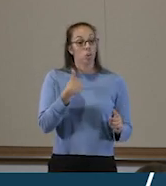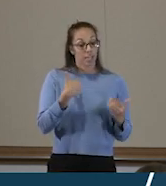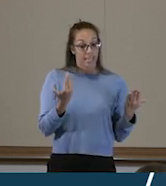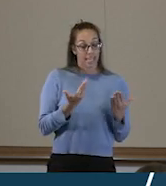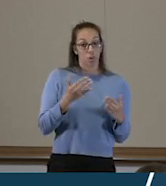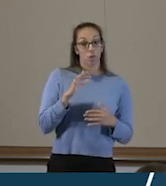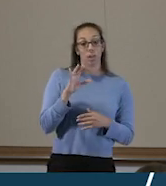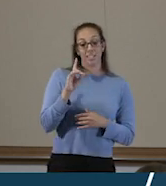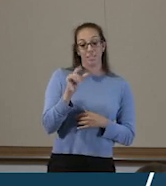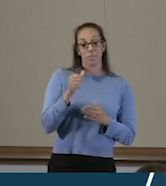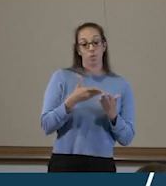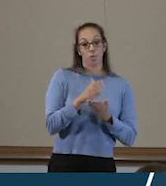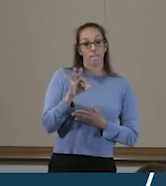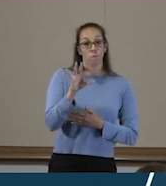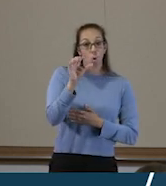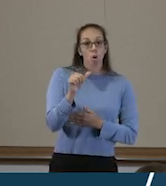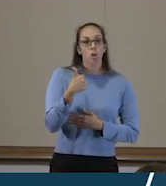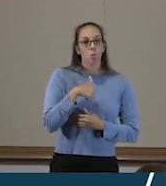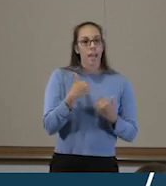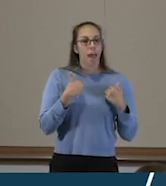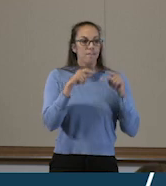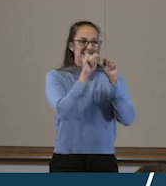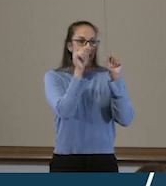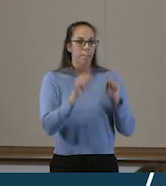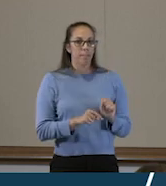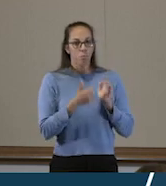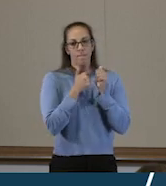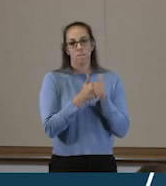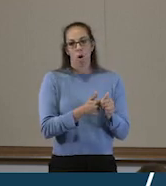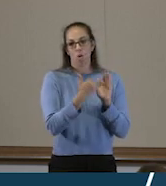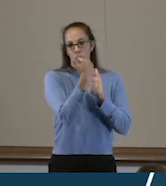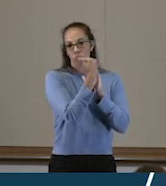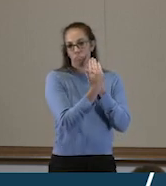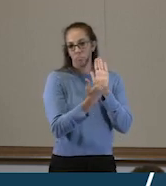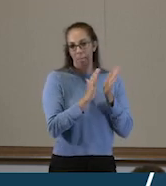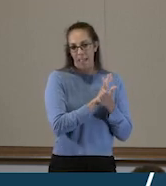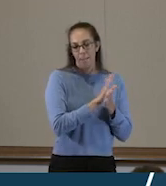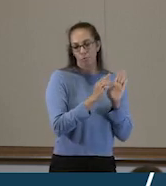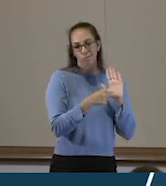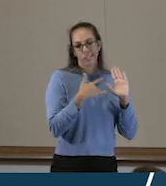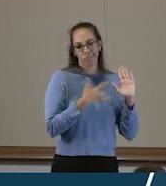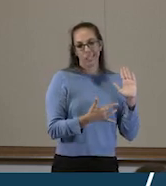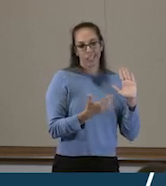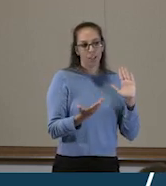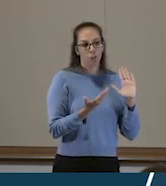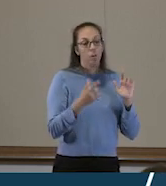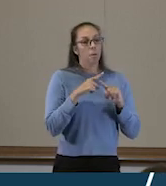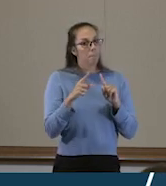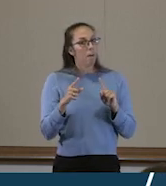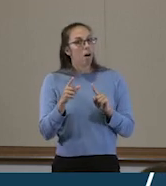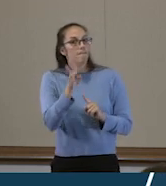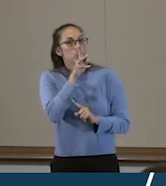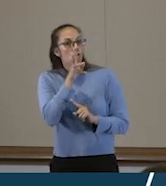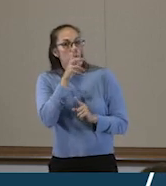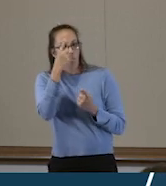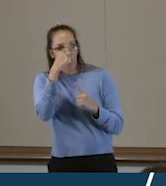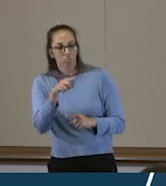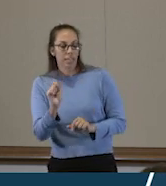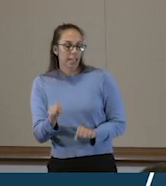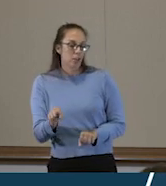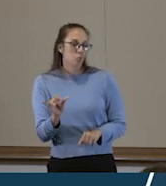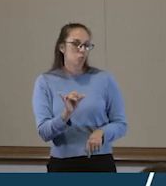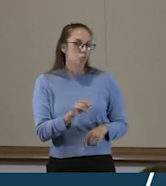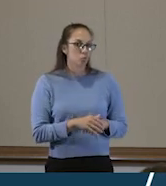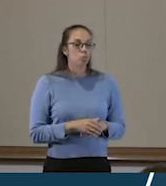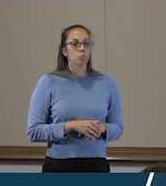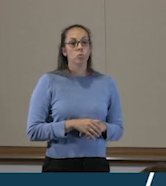have a template that I use with each of my clients. But it can be an informal verbal agreement as well. Supporters can meet with decision